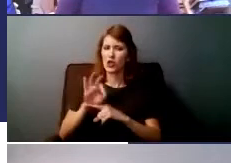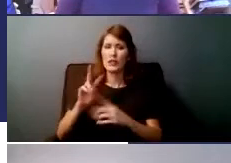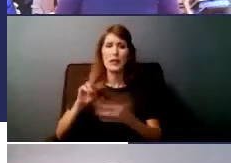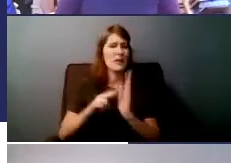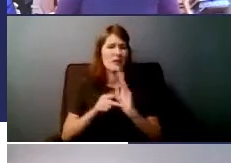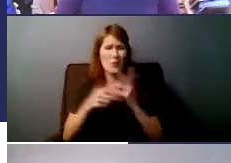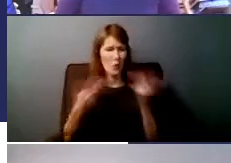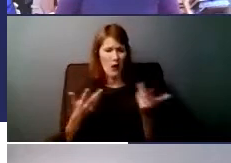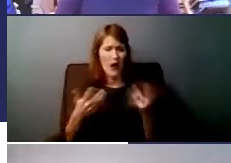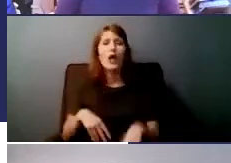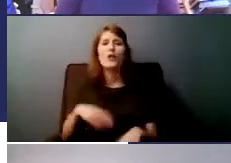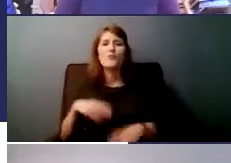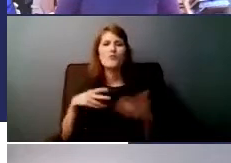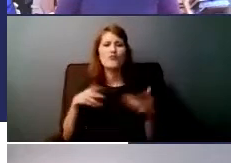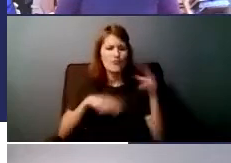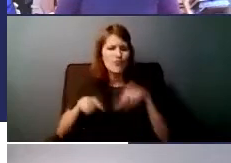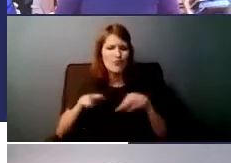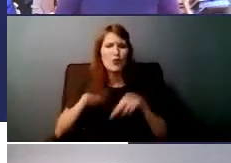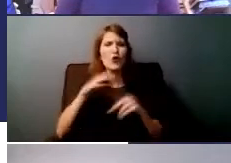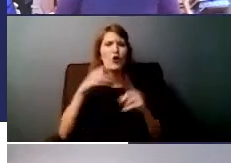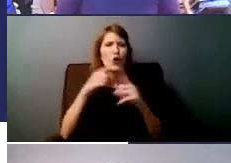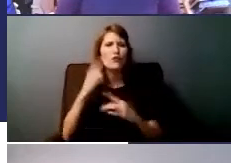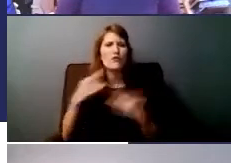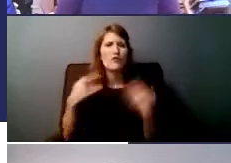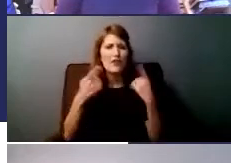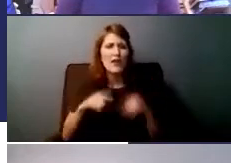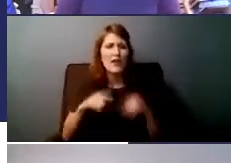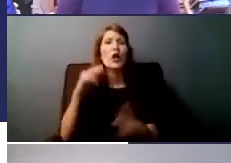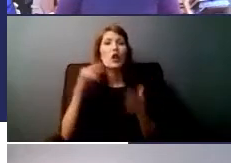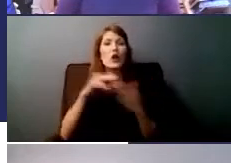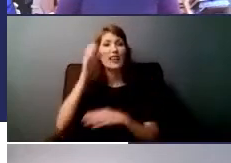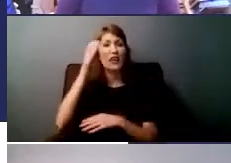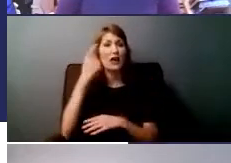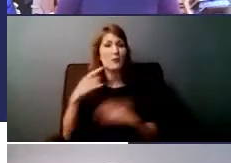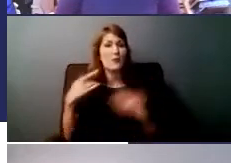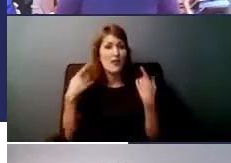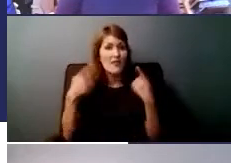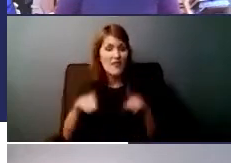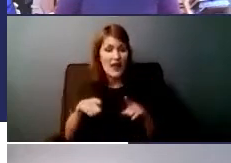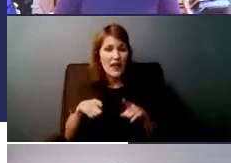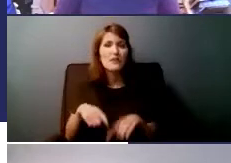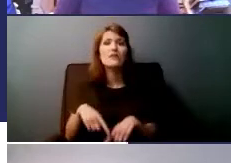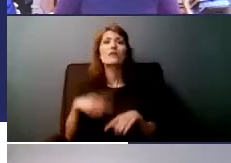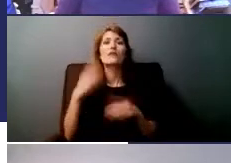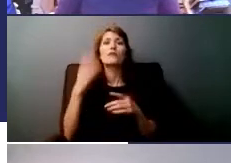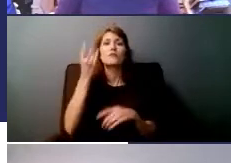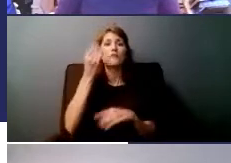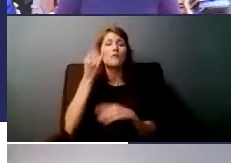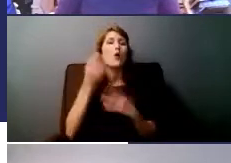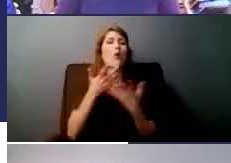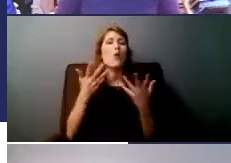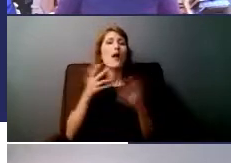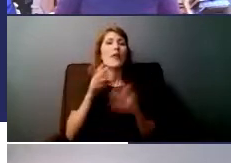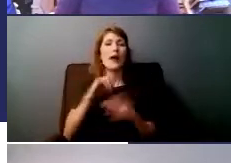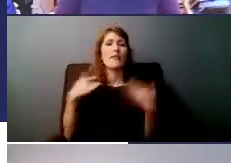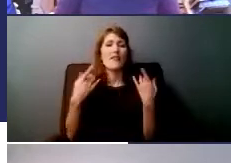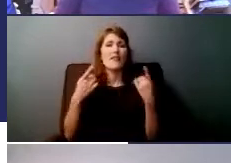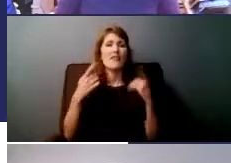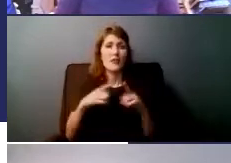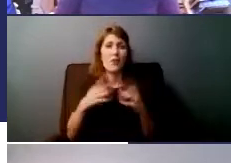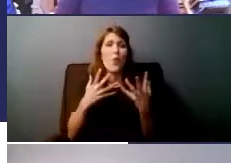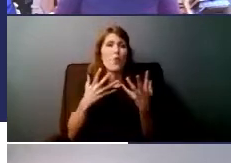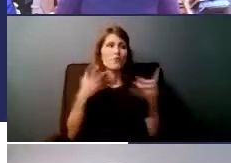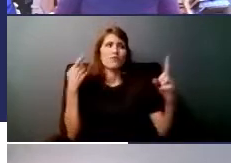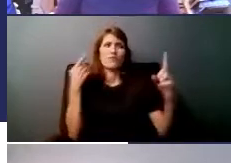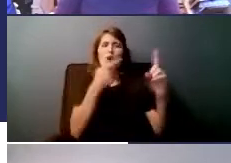event, you should look at the concept for the event, you should look at what the event is seeking to do before you even spend a single moment